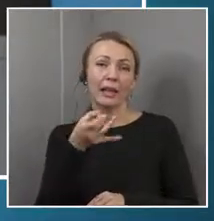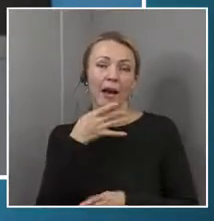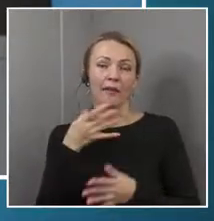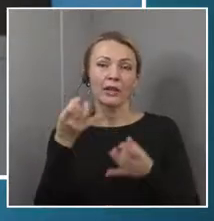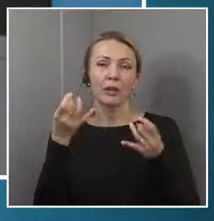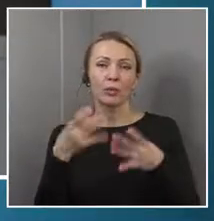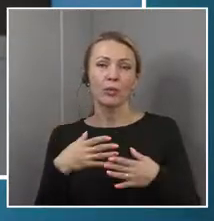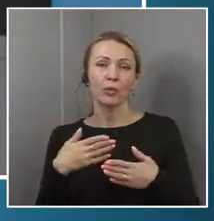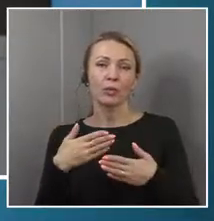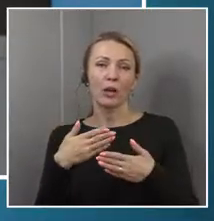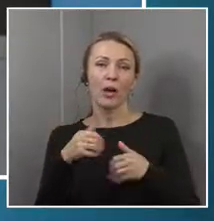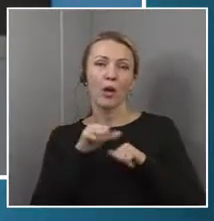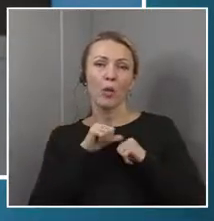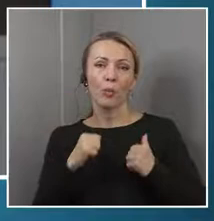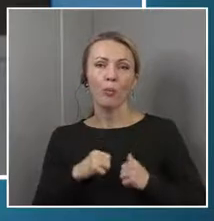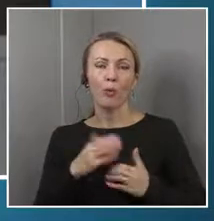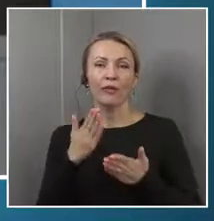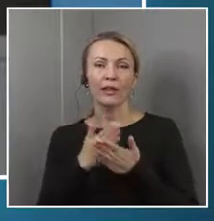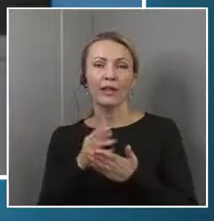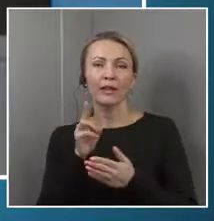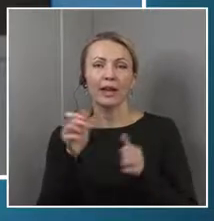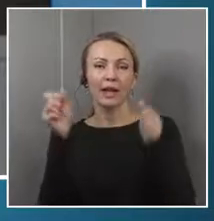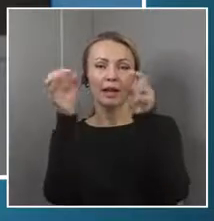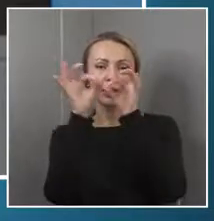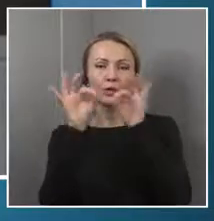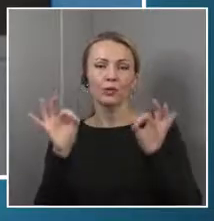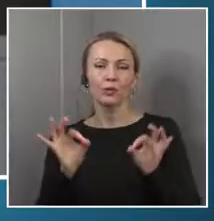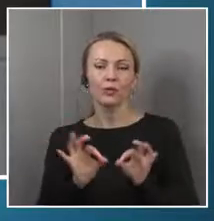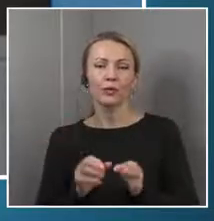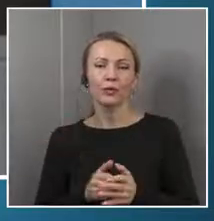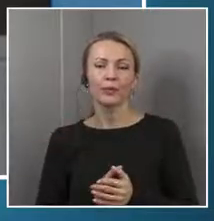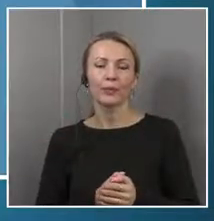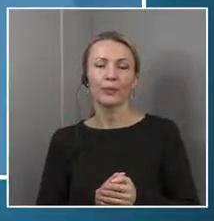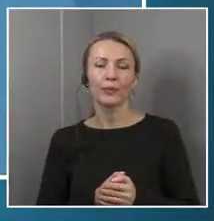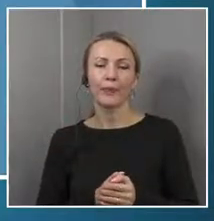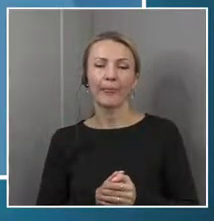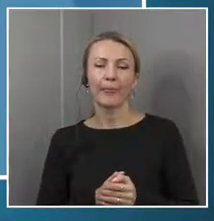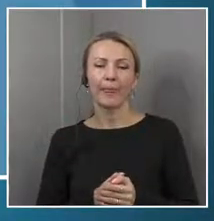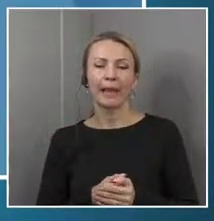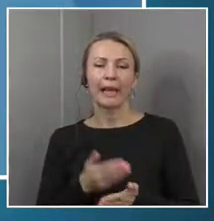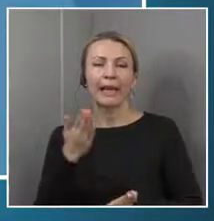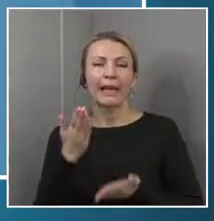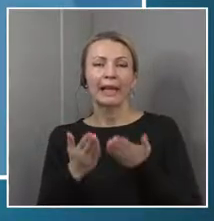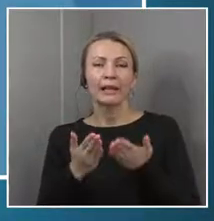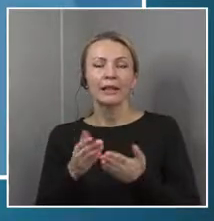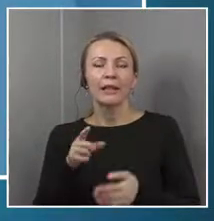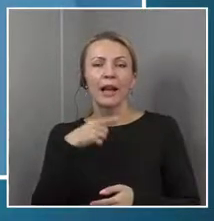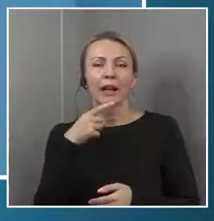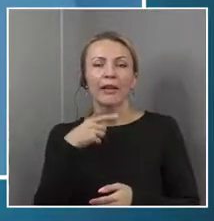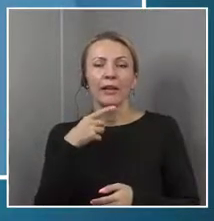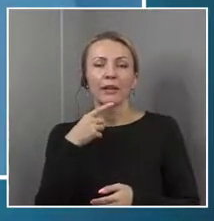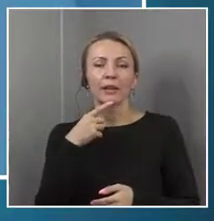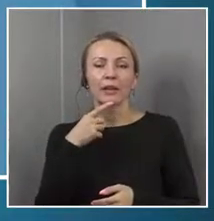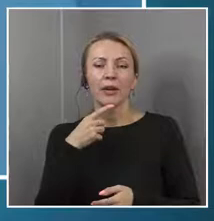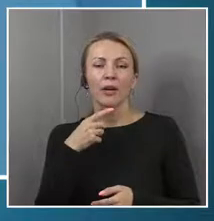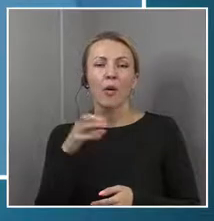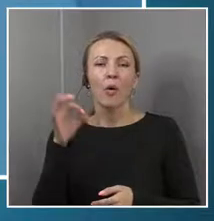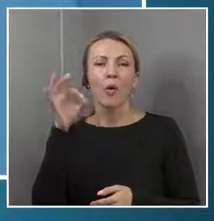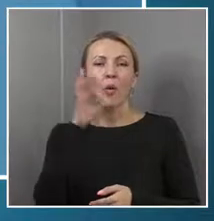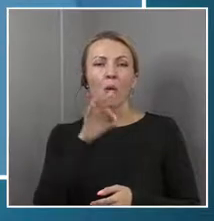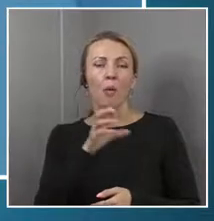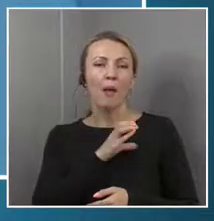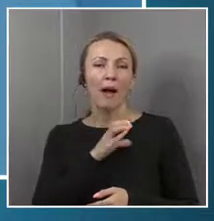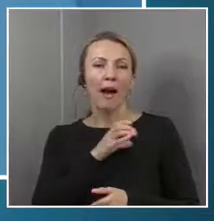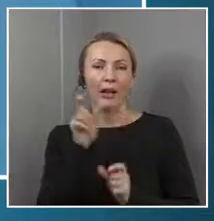and they like art. And that's why they collect art, because they can do so. They can afford it. That's it, as simple as that.